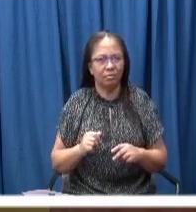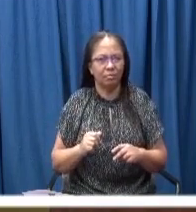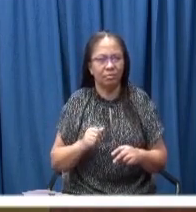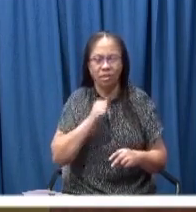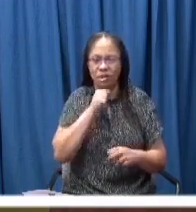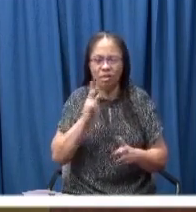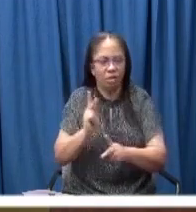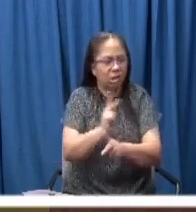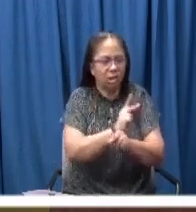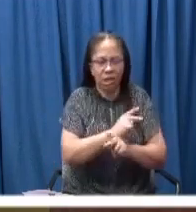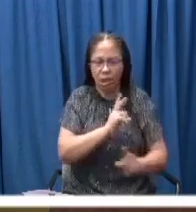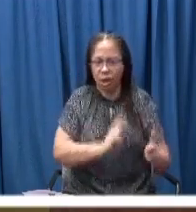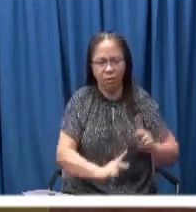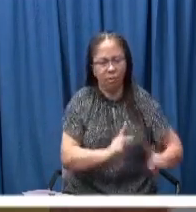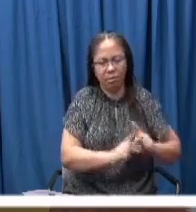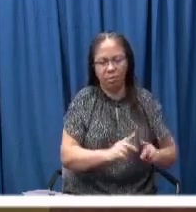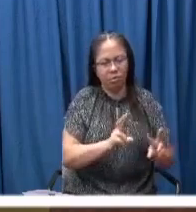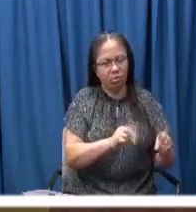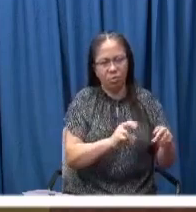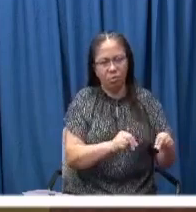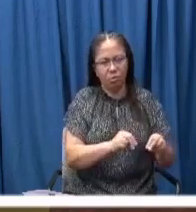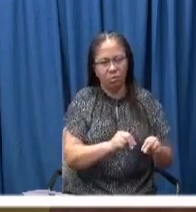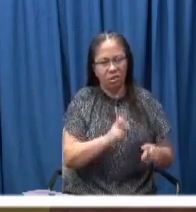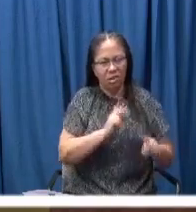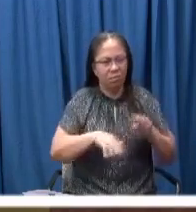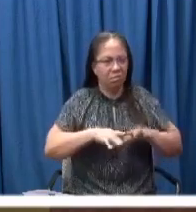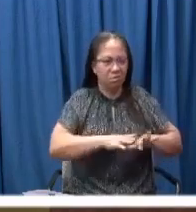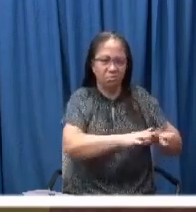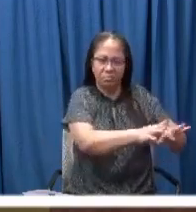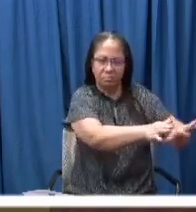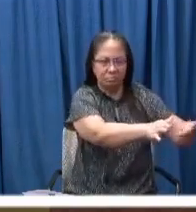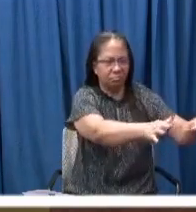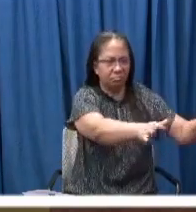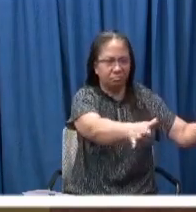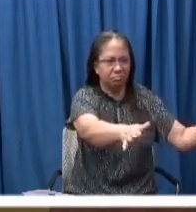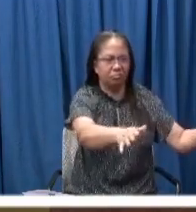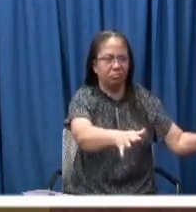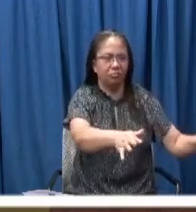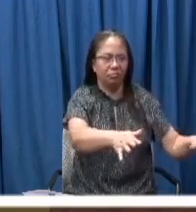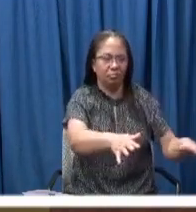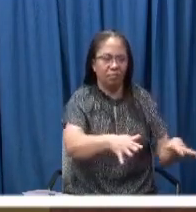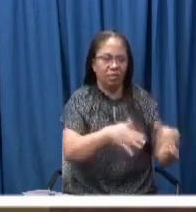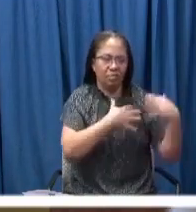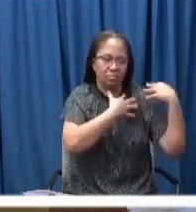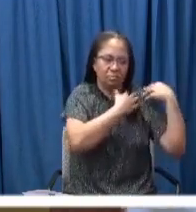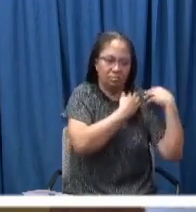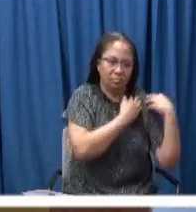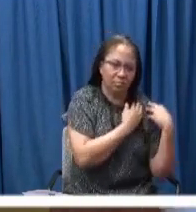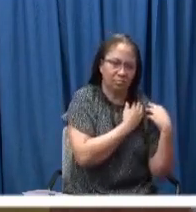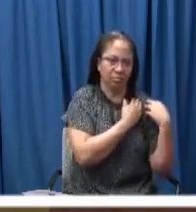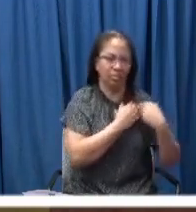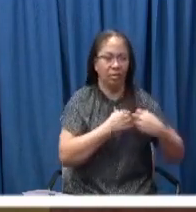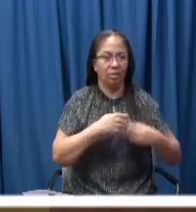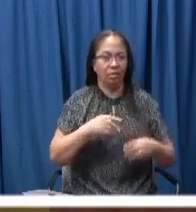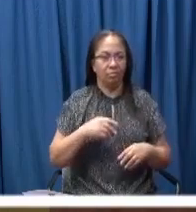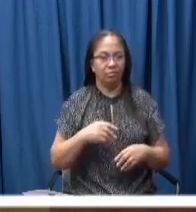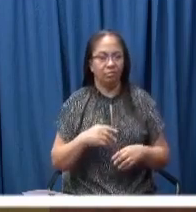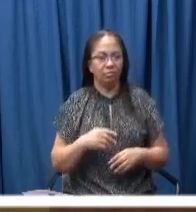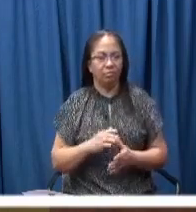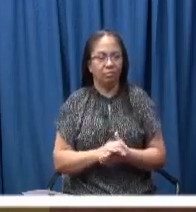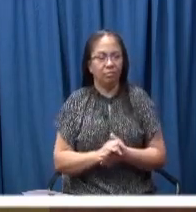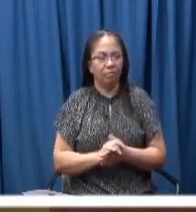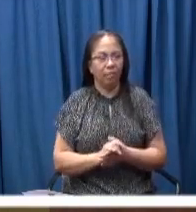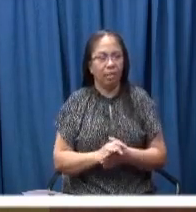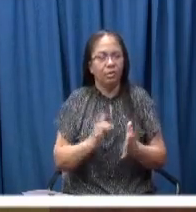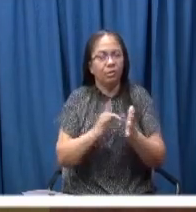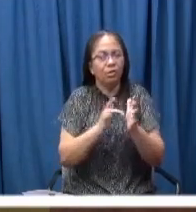not care for the sheep, allows them to get scattered and allows them to have heavy burdens and does not gather in the sheep.